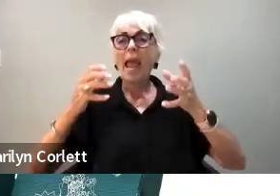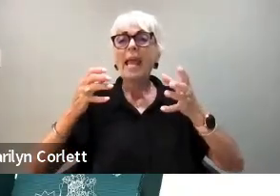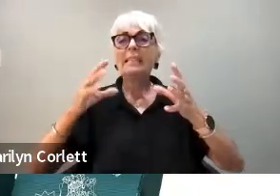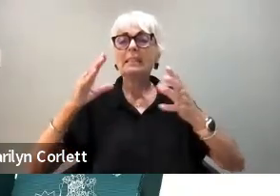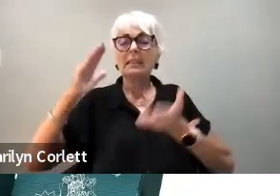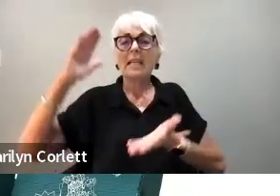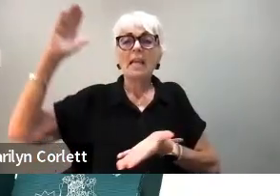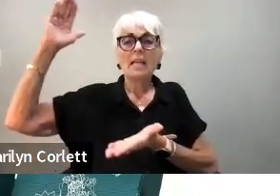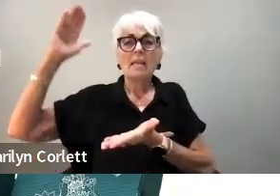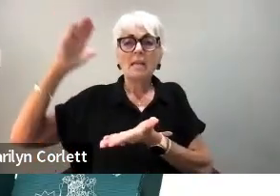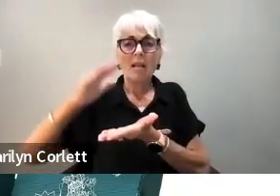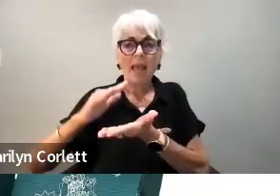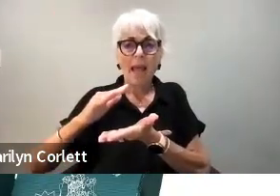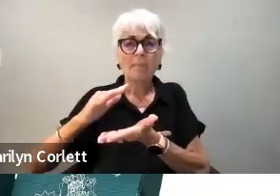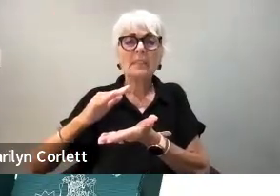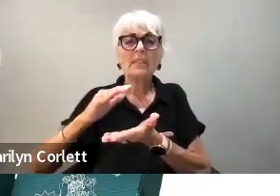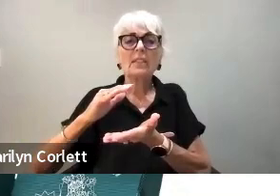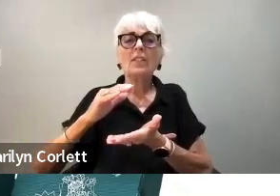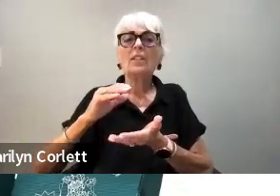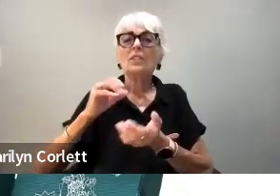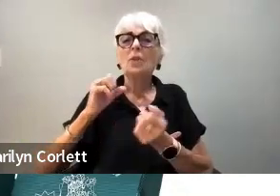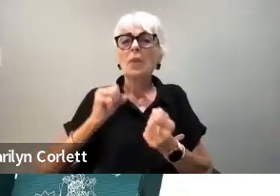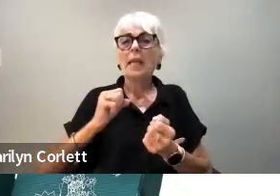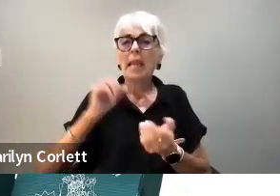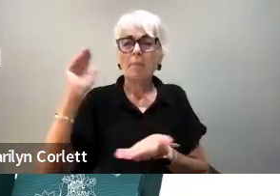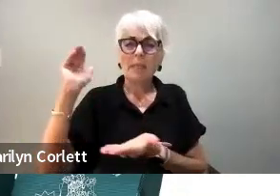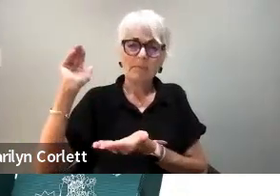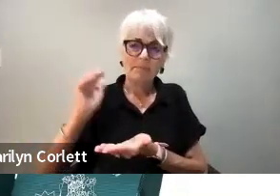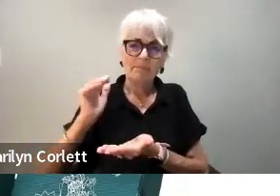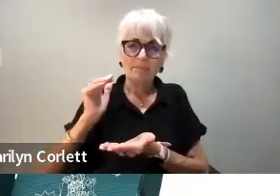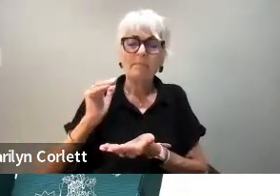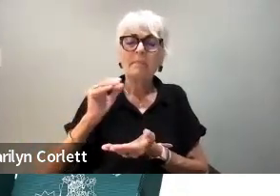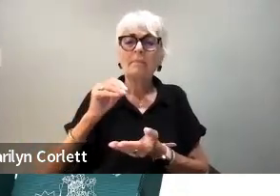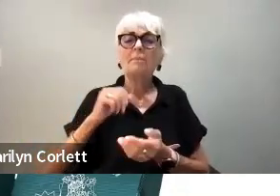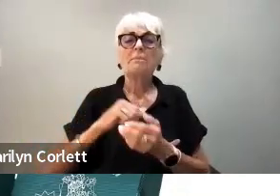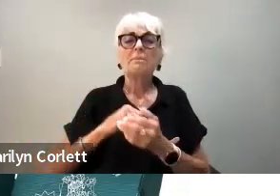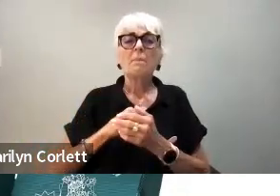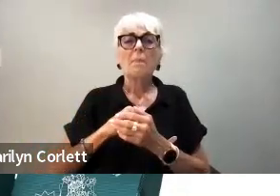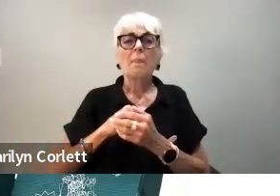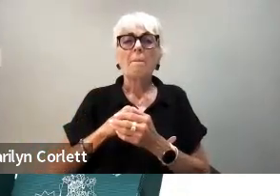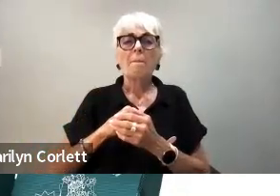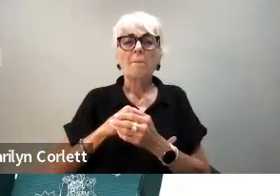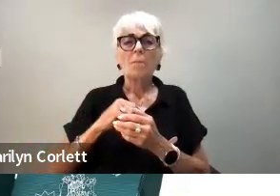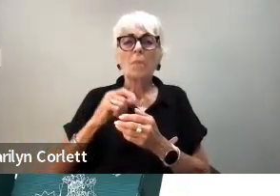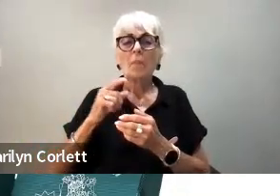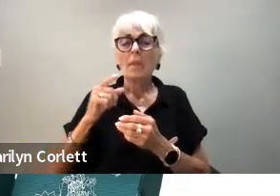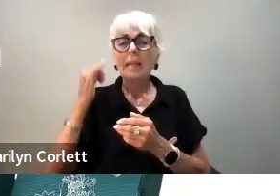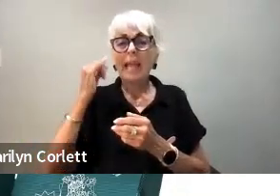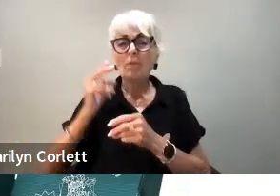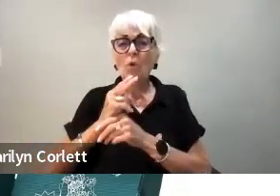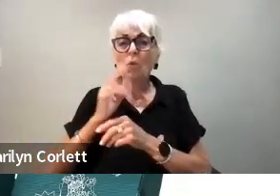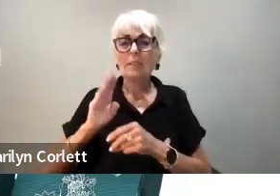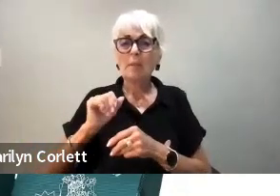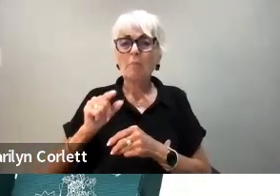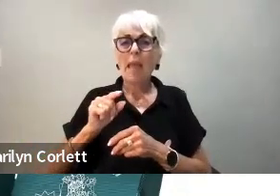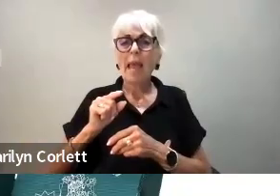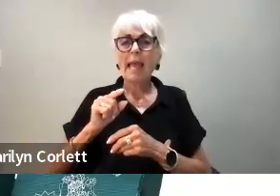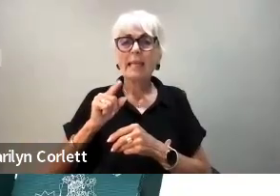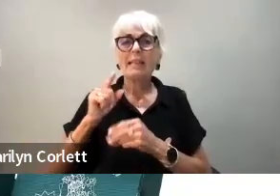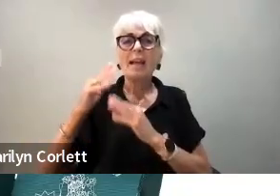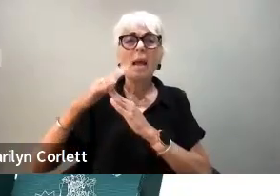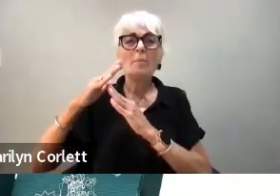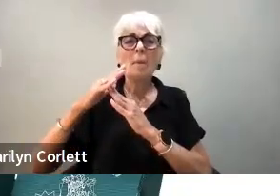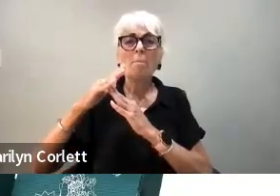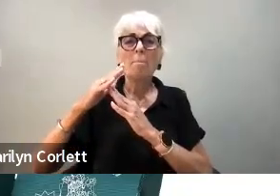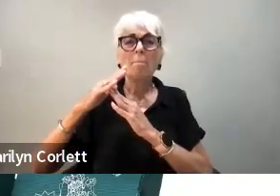so that they're smaller in a smaller place, compact. Um, if you're using a bag and up top in the up